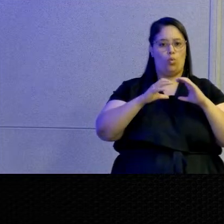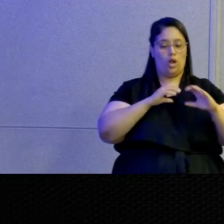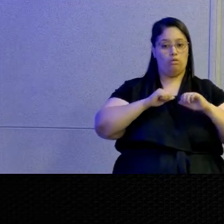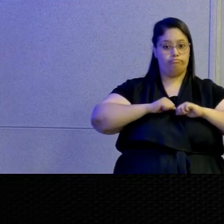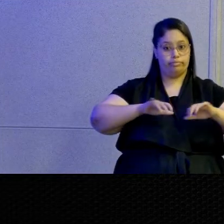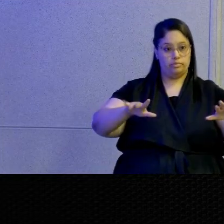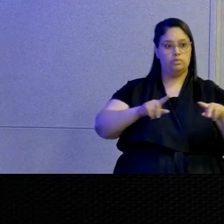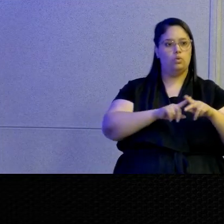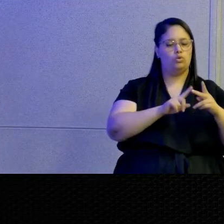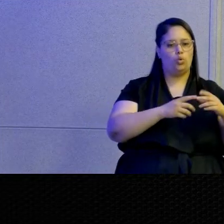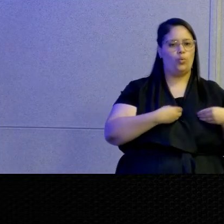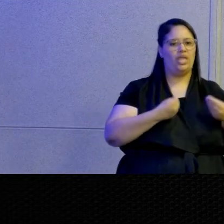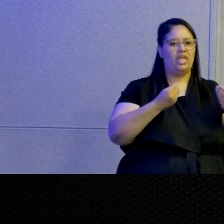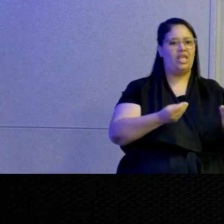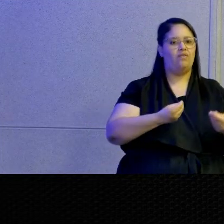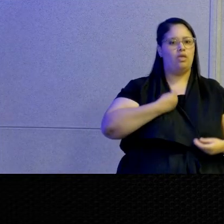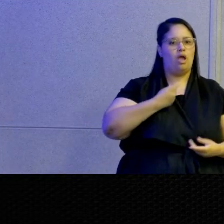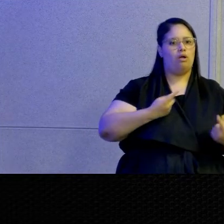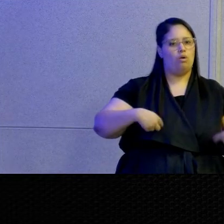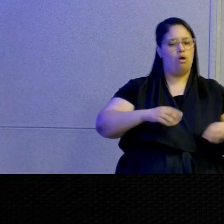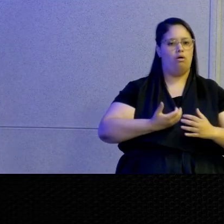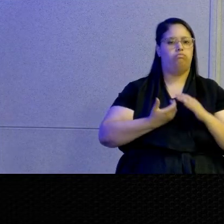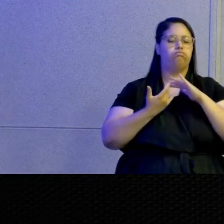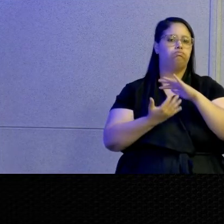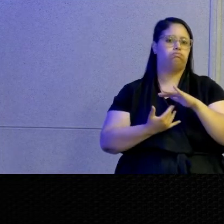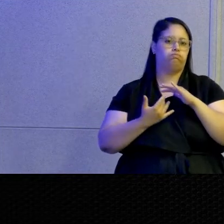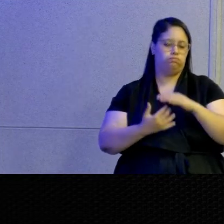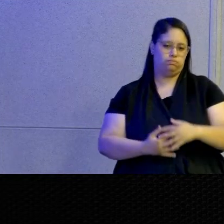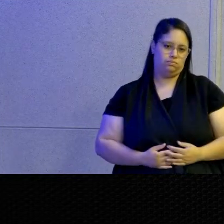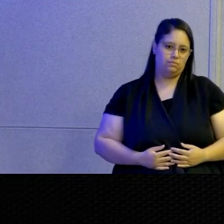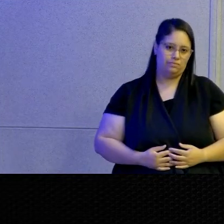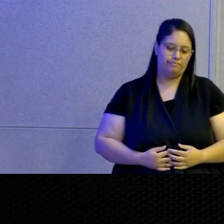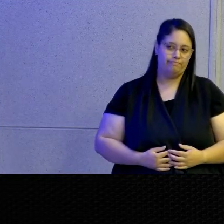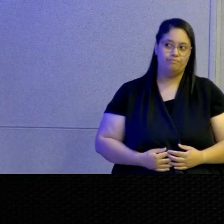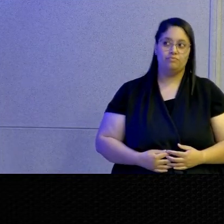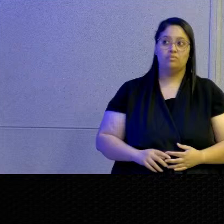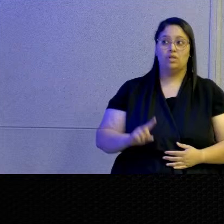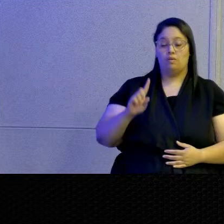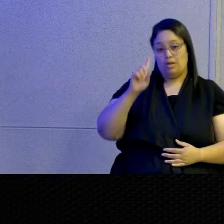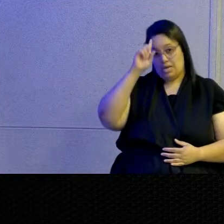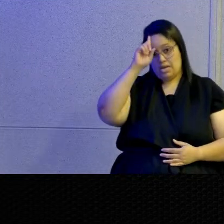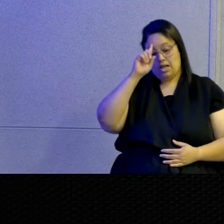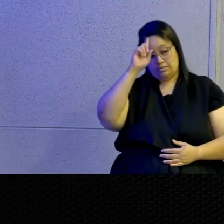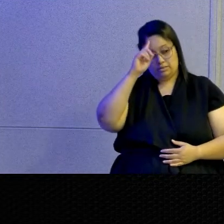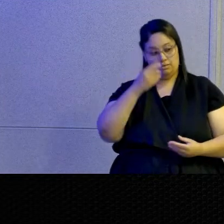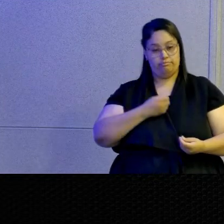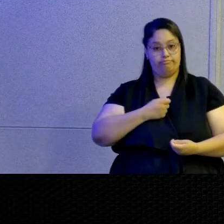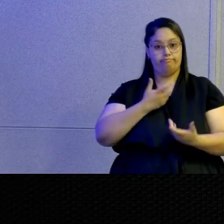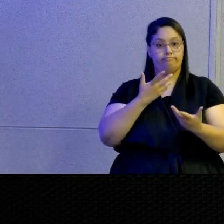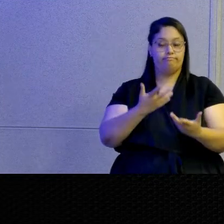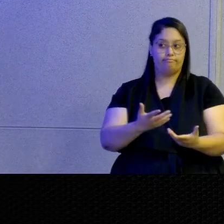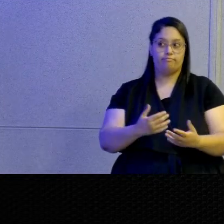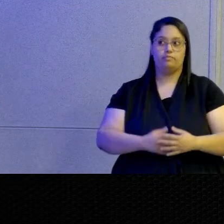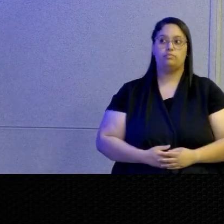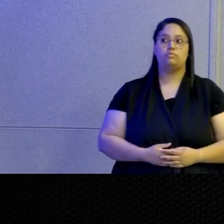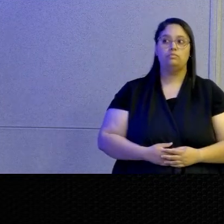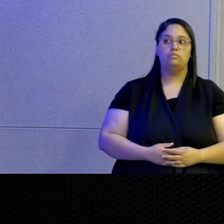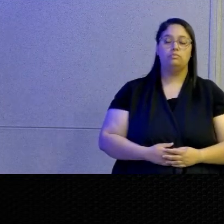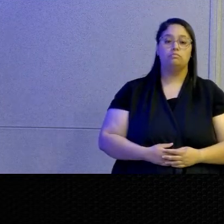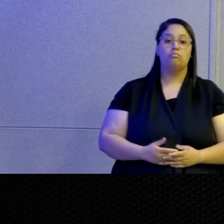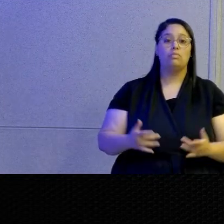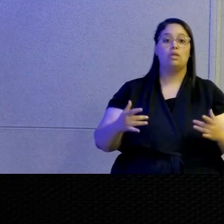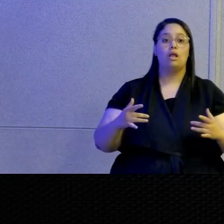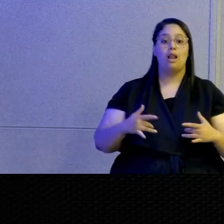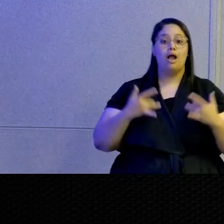also inspire the young generation. And as Nelson Mandela said, what counts in